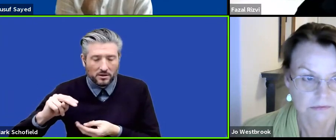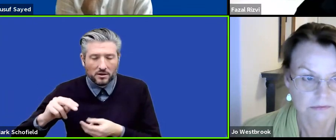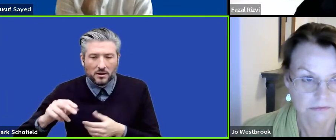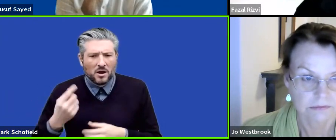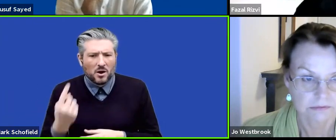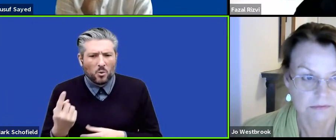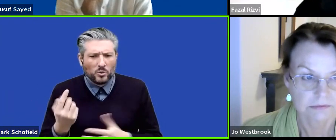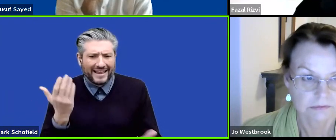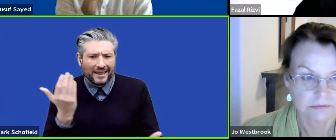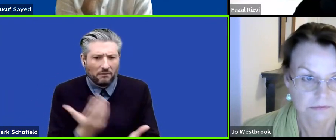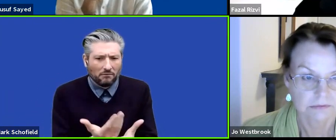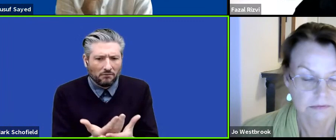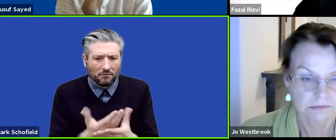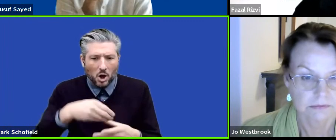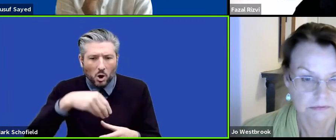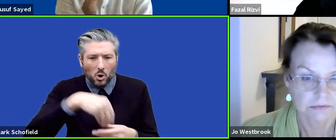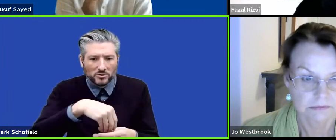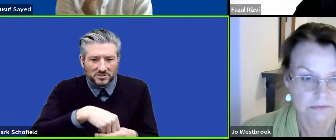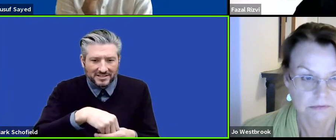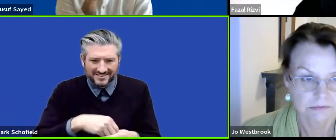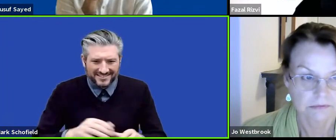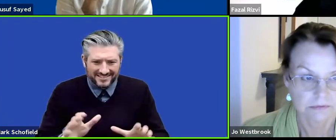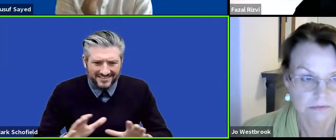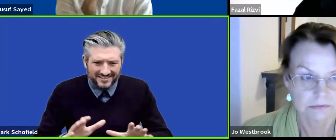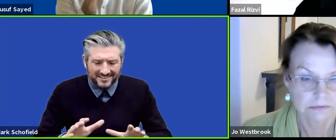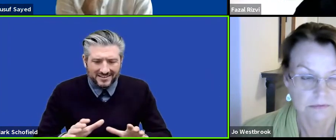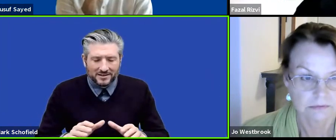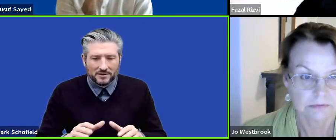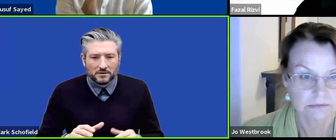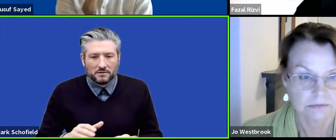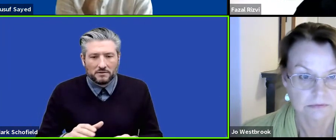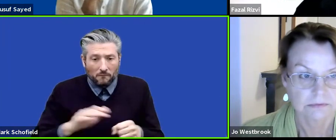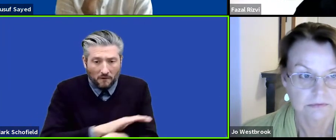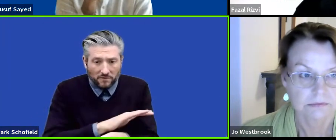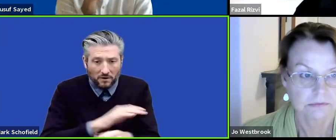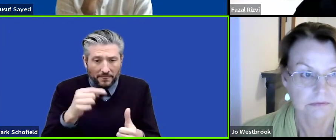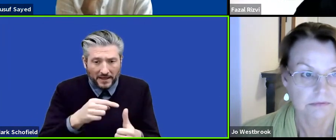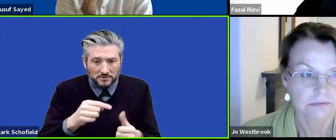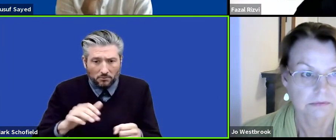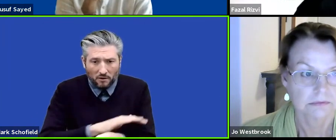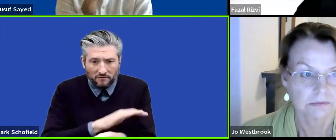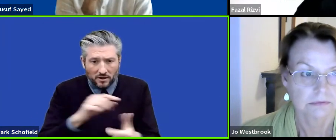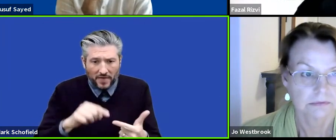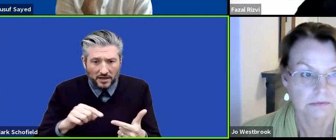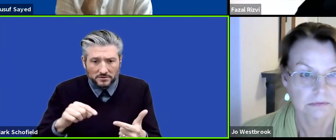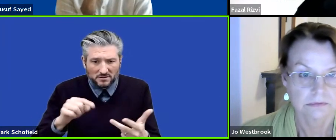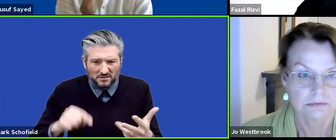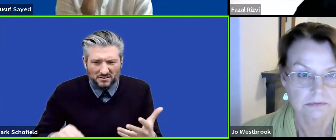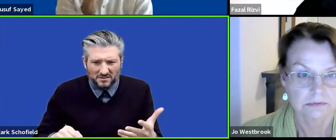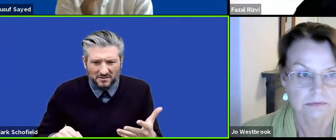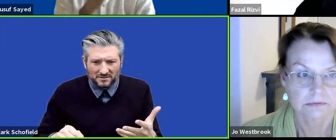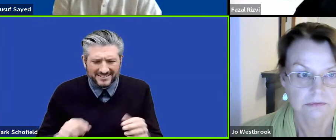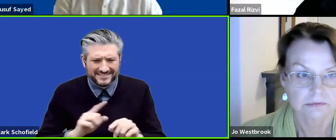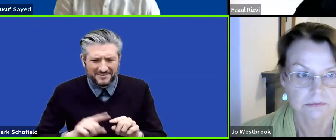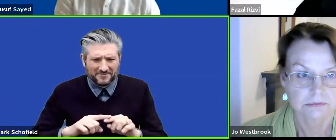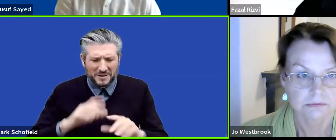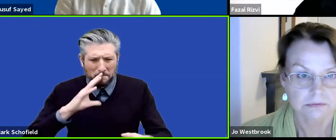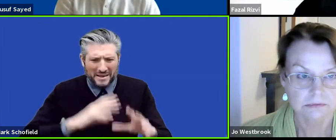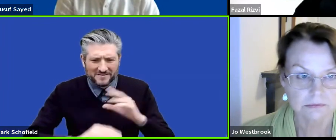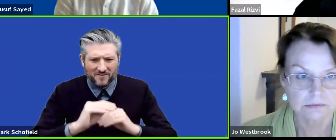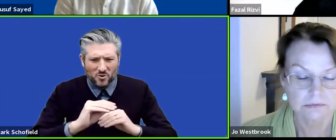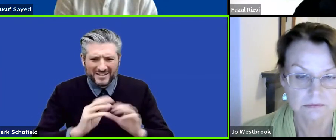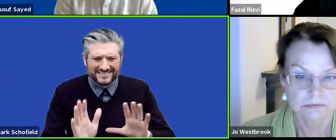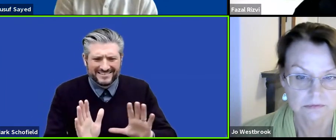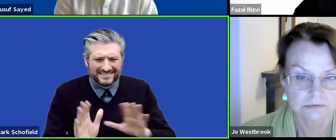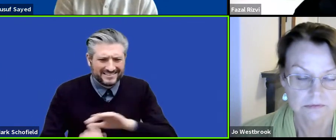and syllabi and covering and all those other metaphors that are used, but also on